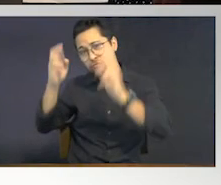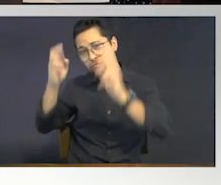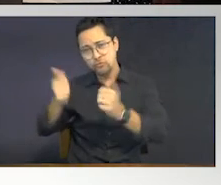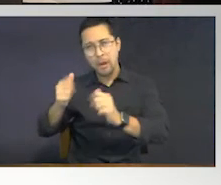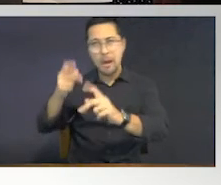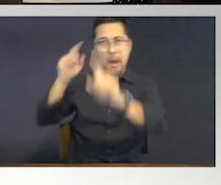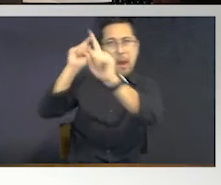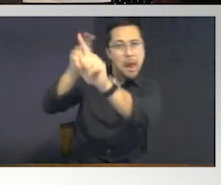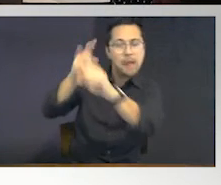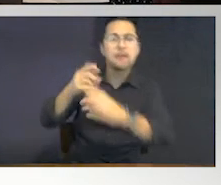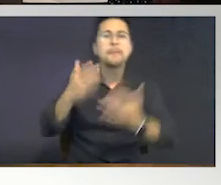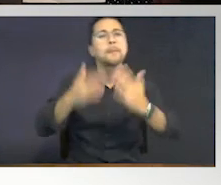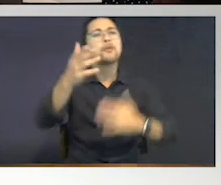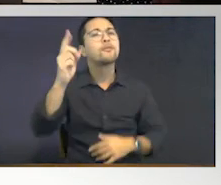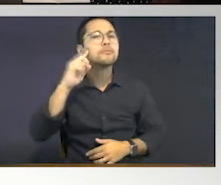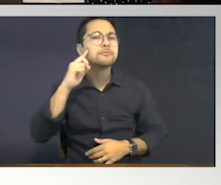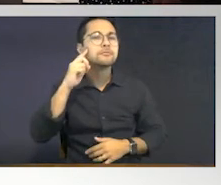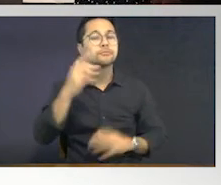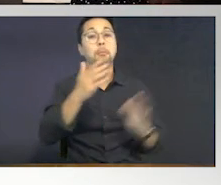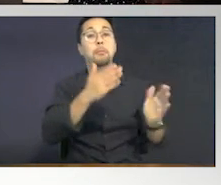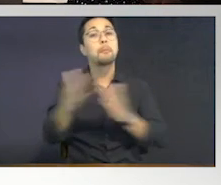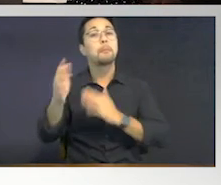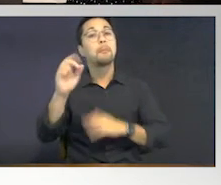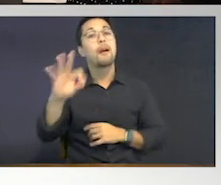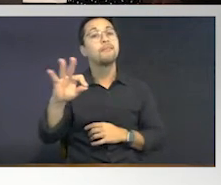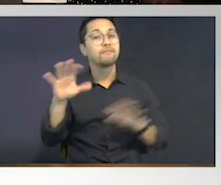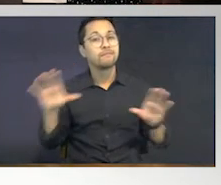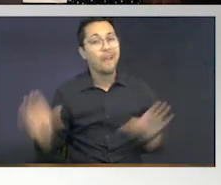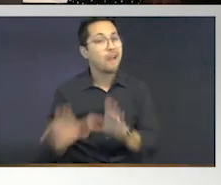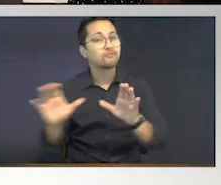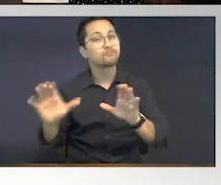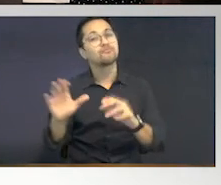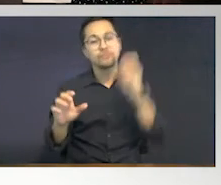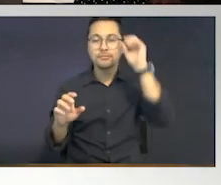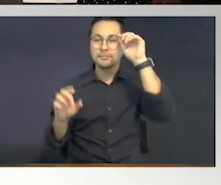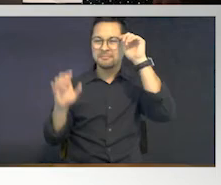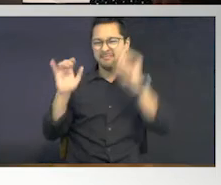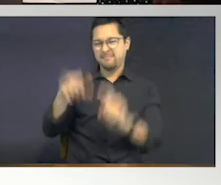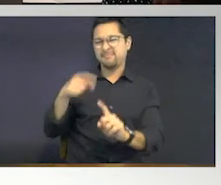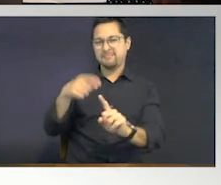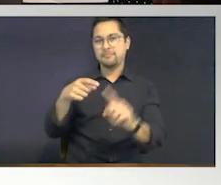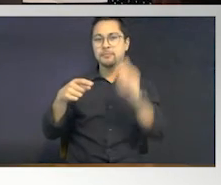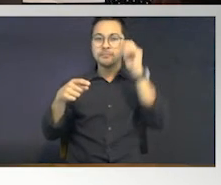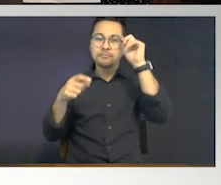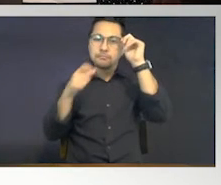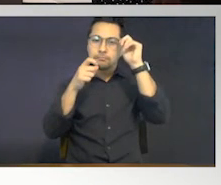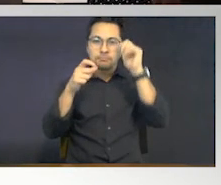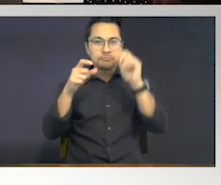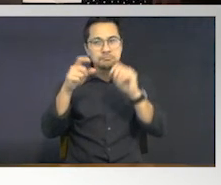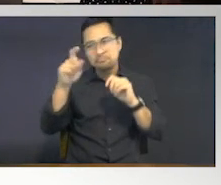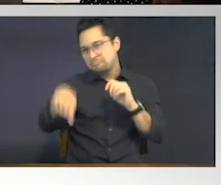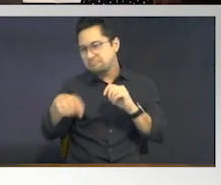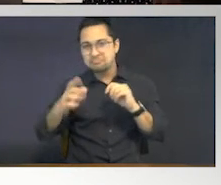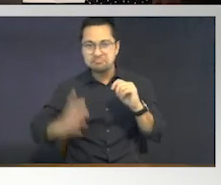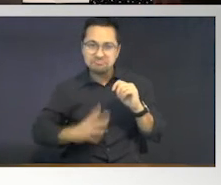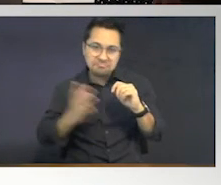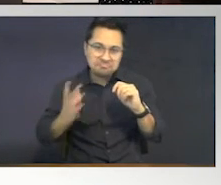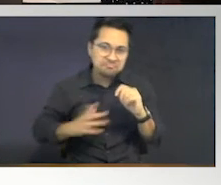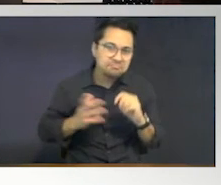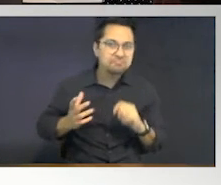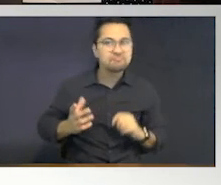probably heard of a plan of action before. So plan of actions, it doesn't have to be anything formal or